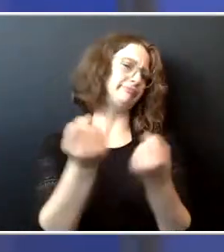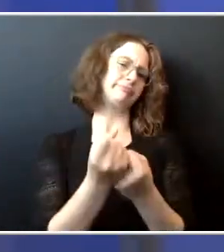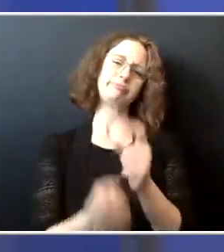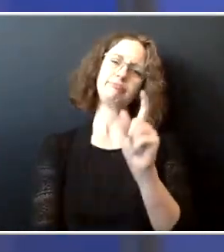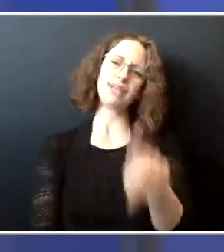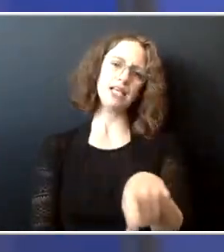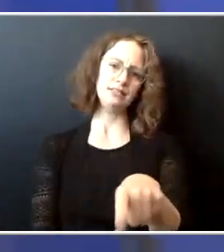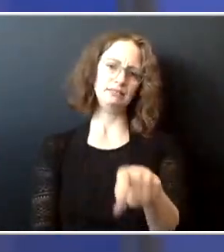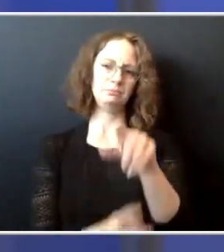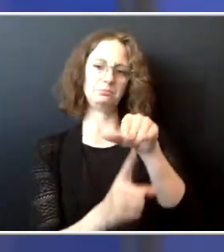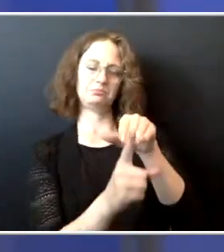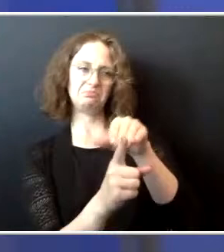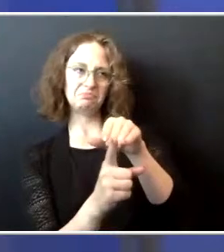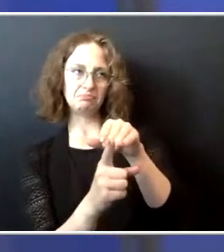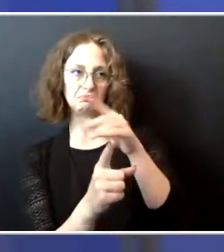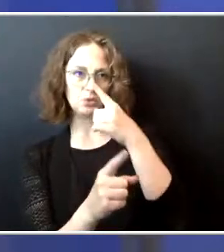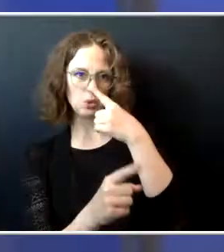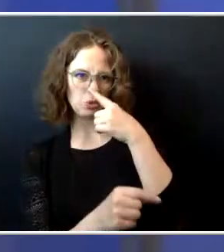check this?